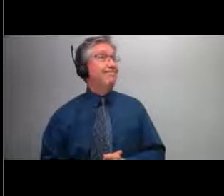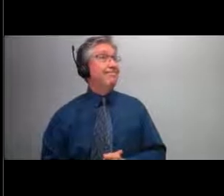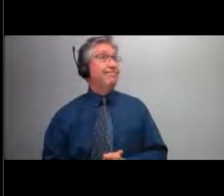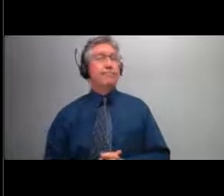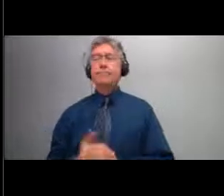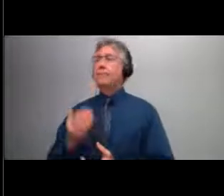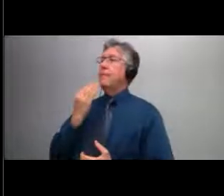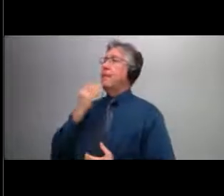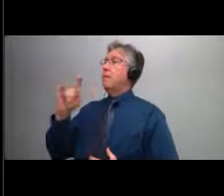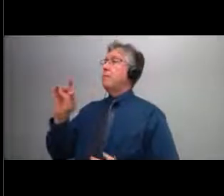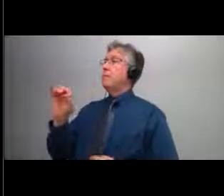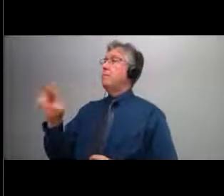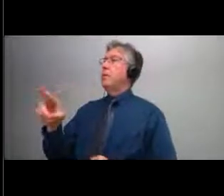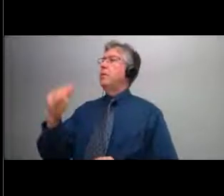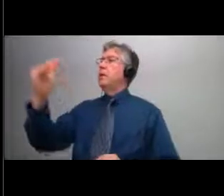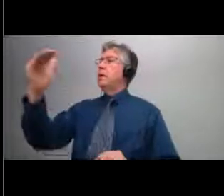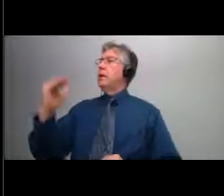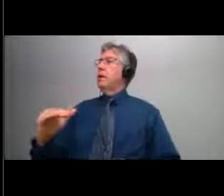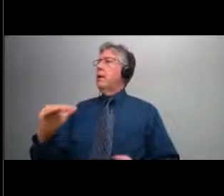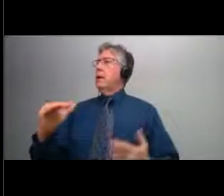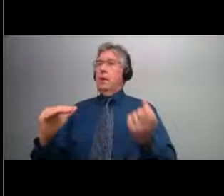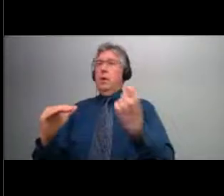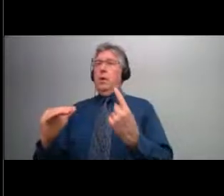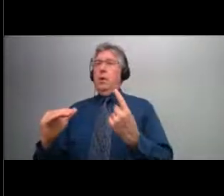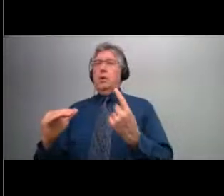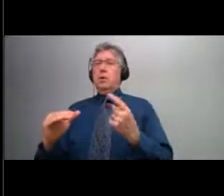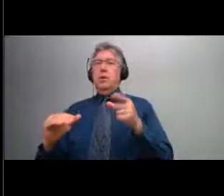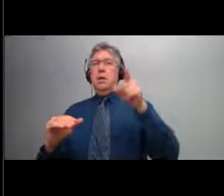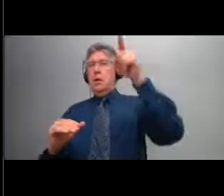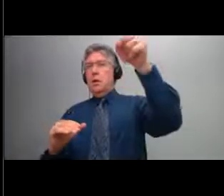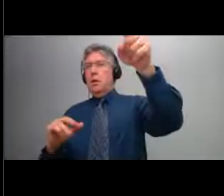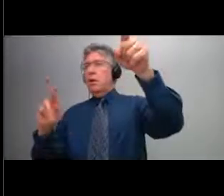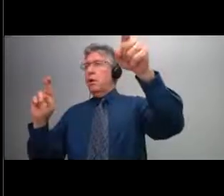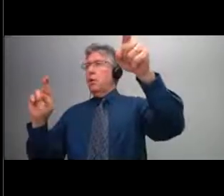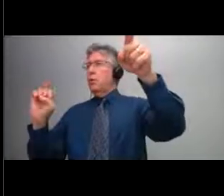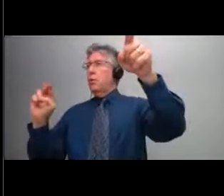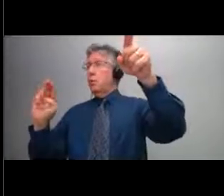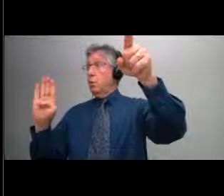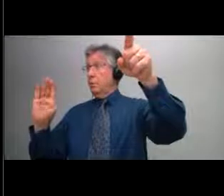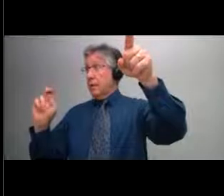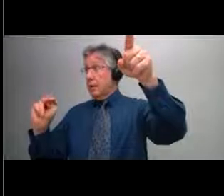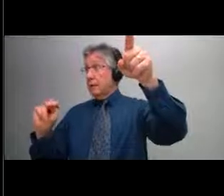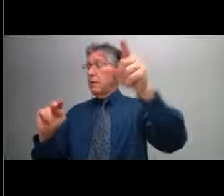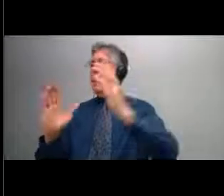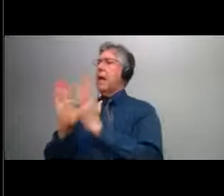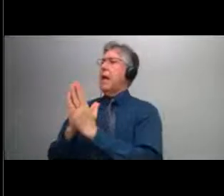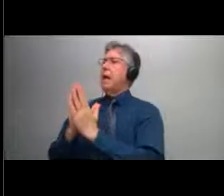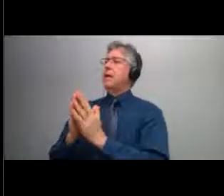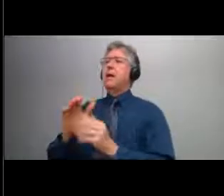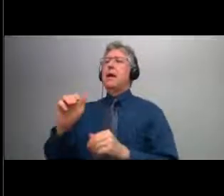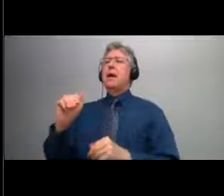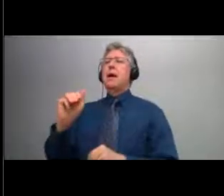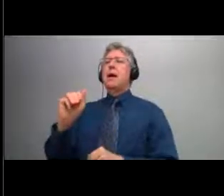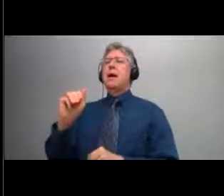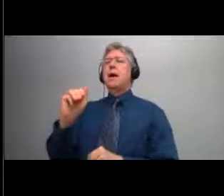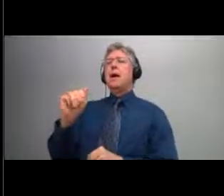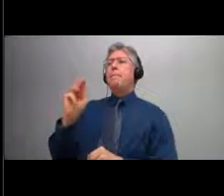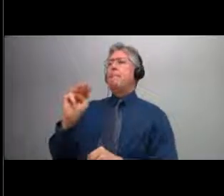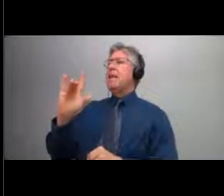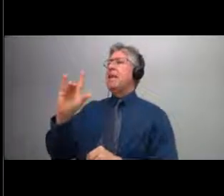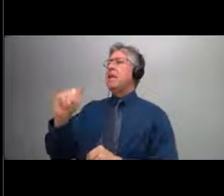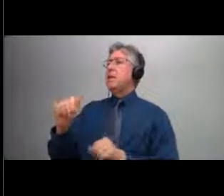Thanks, Amir. The next question we have tonight comes from Ruben. He says, will any of the homes on Melia Street lose any